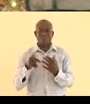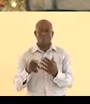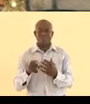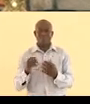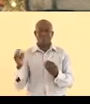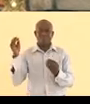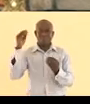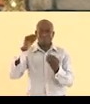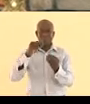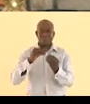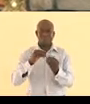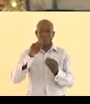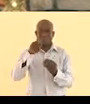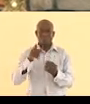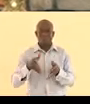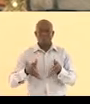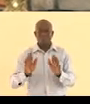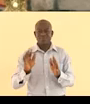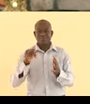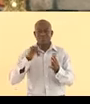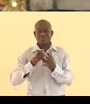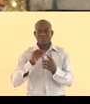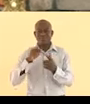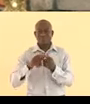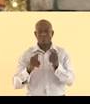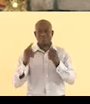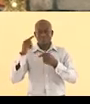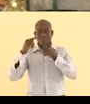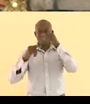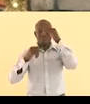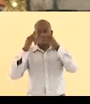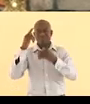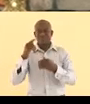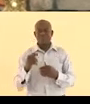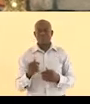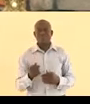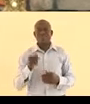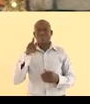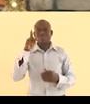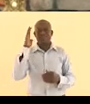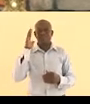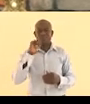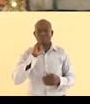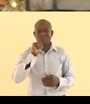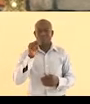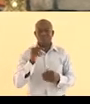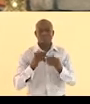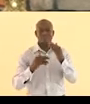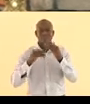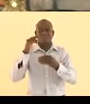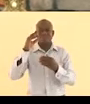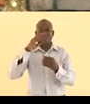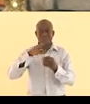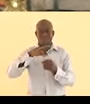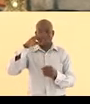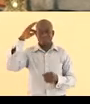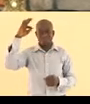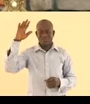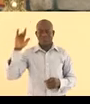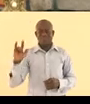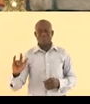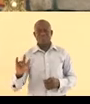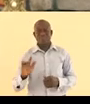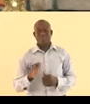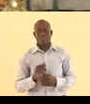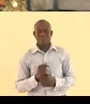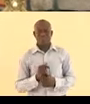popularity, the more you allow it to grow, the more stunted your soul will be. It is